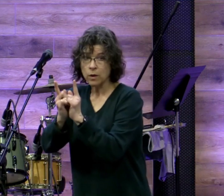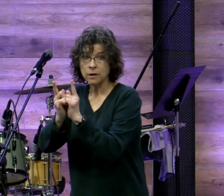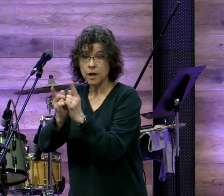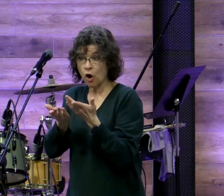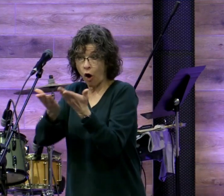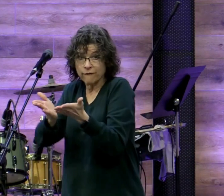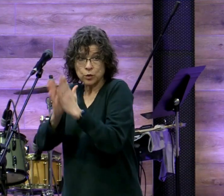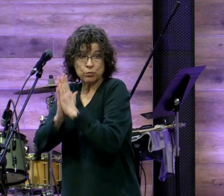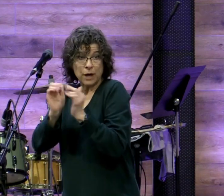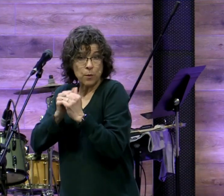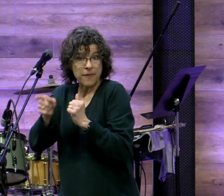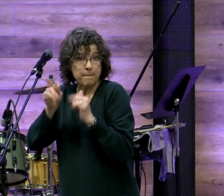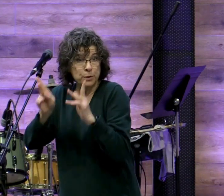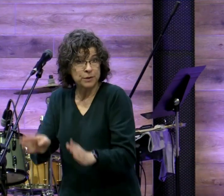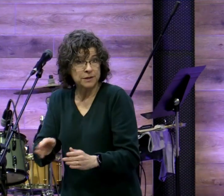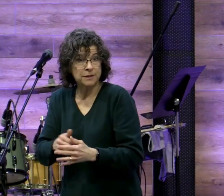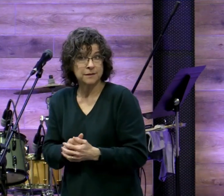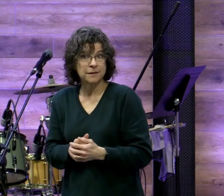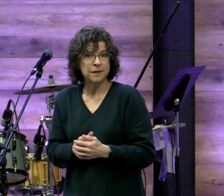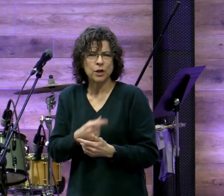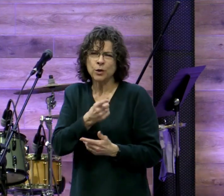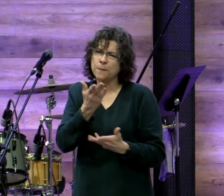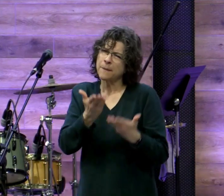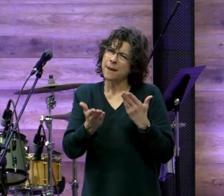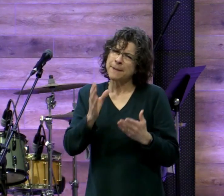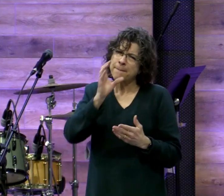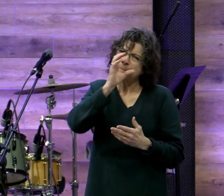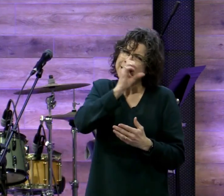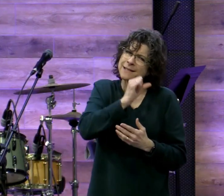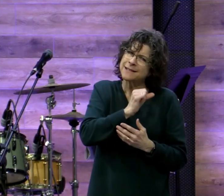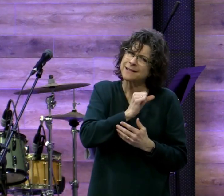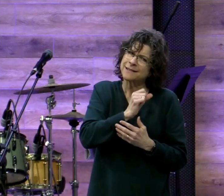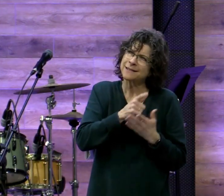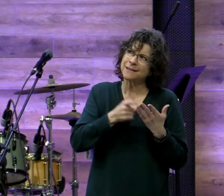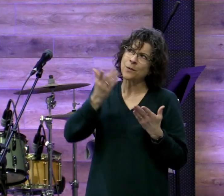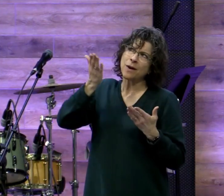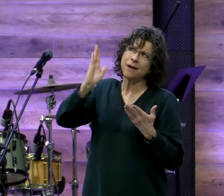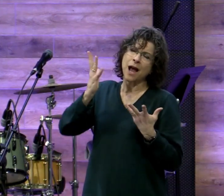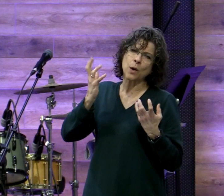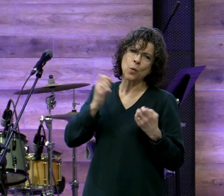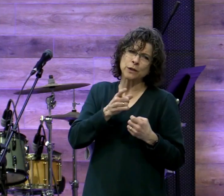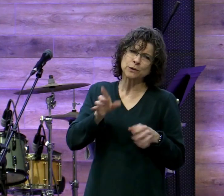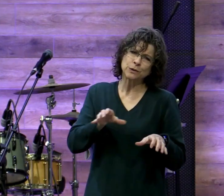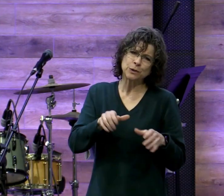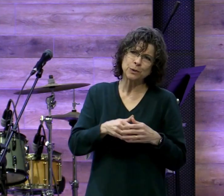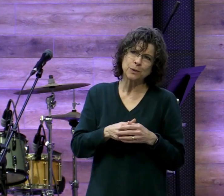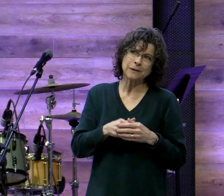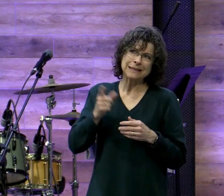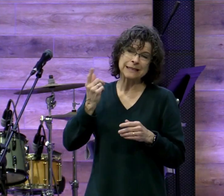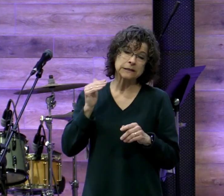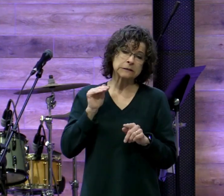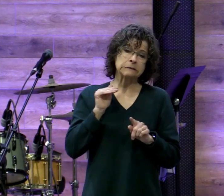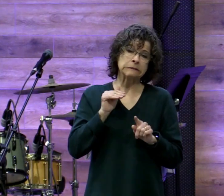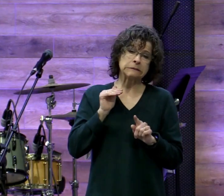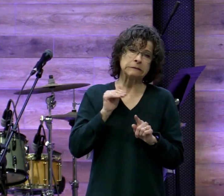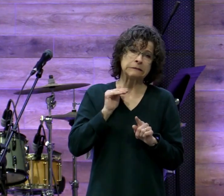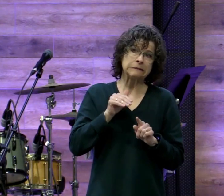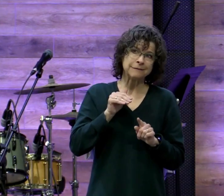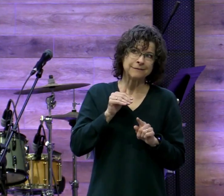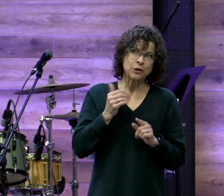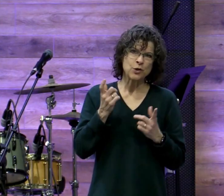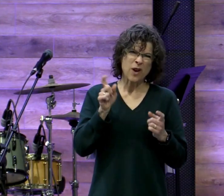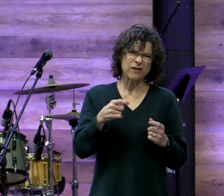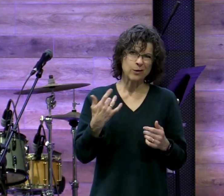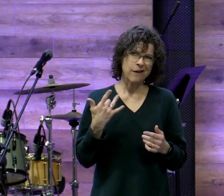You may miss out on what God wants to do if when he prompts you to do it, you don't. In the same way, you might